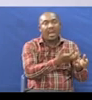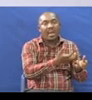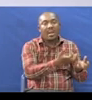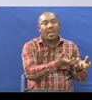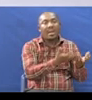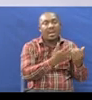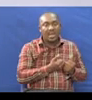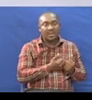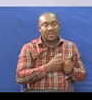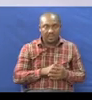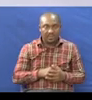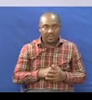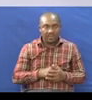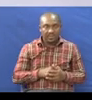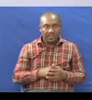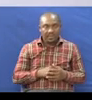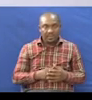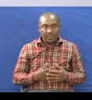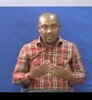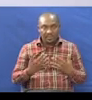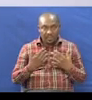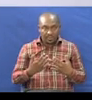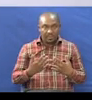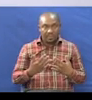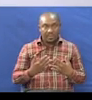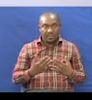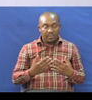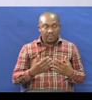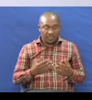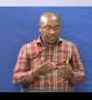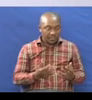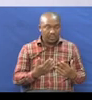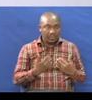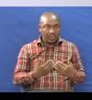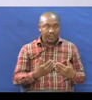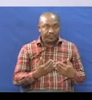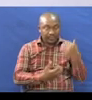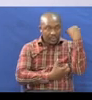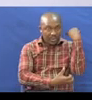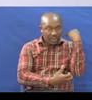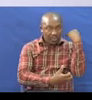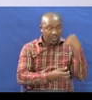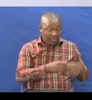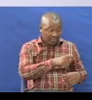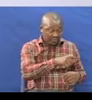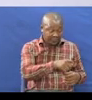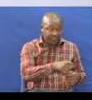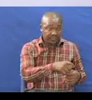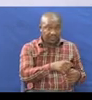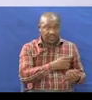and arable, and the majority of the society who owned the poor land, which is not good